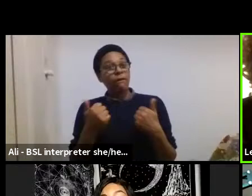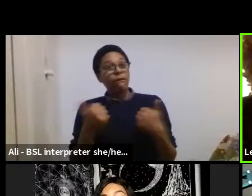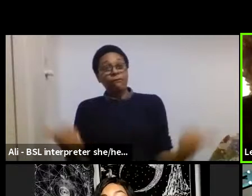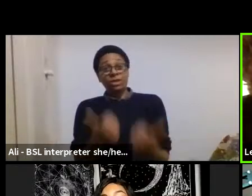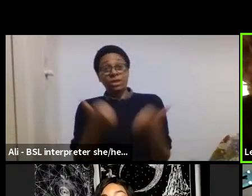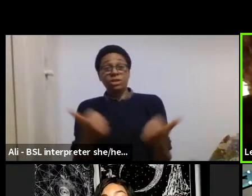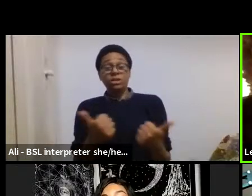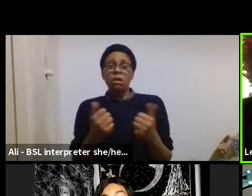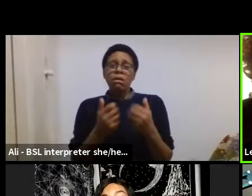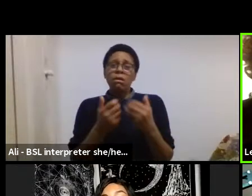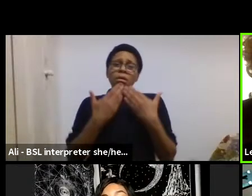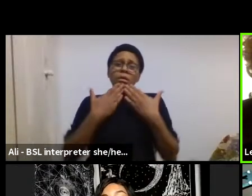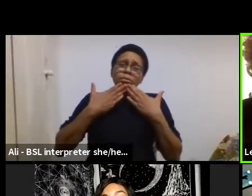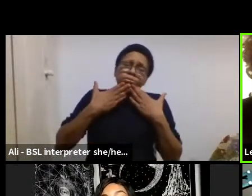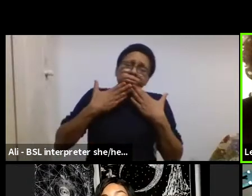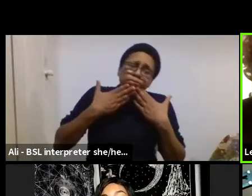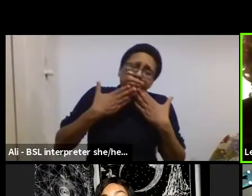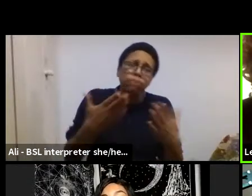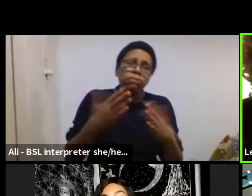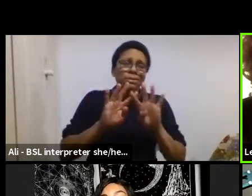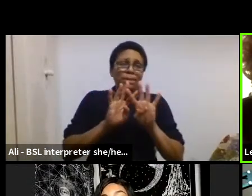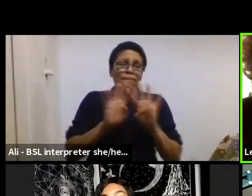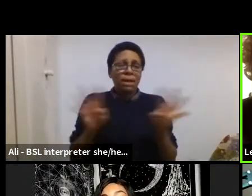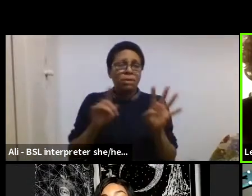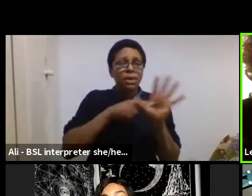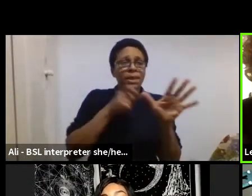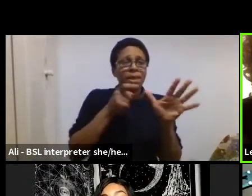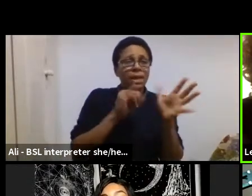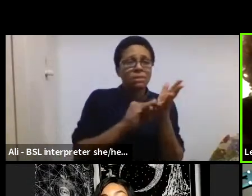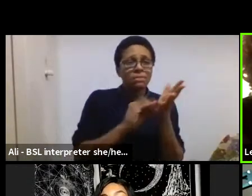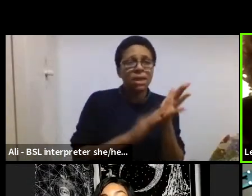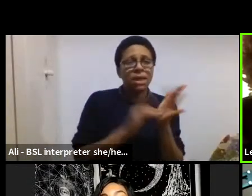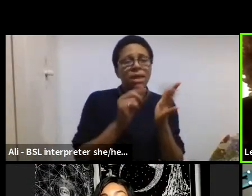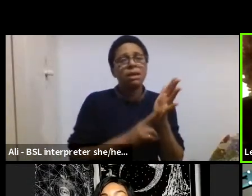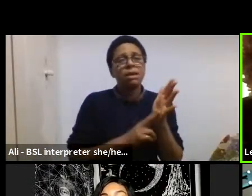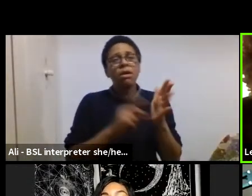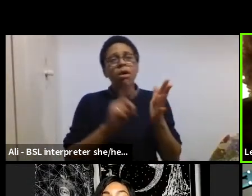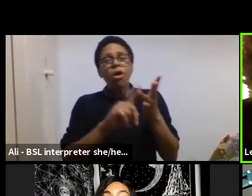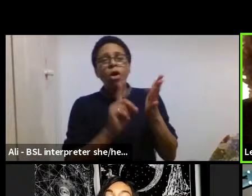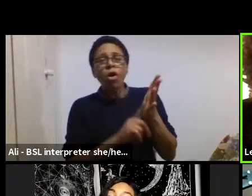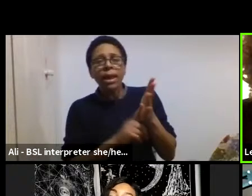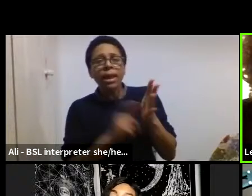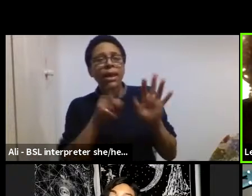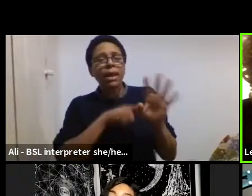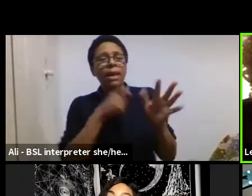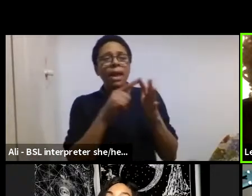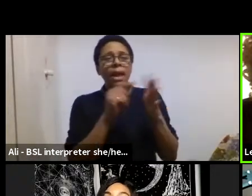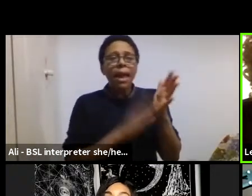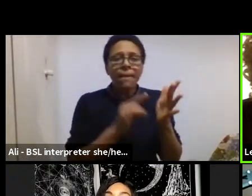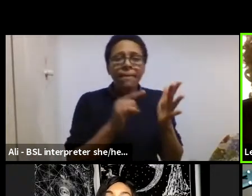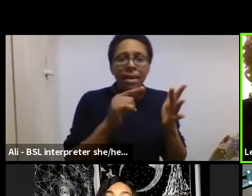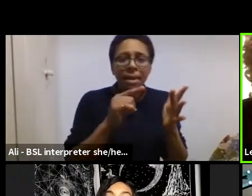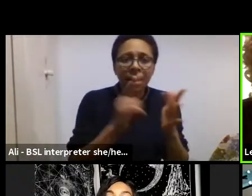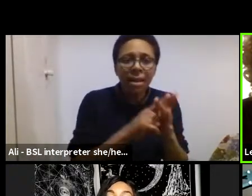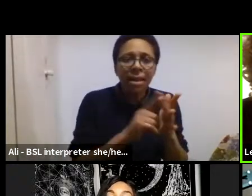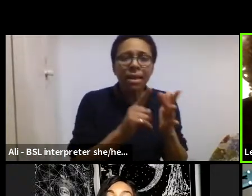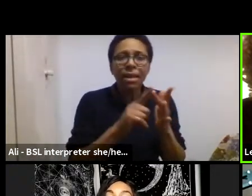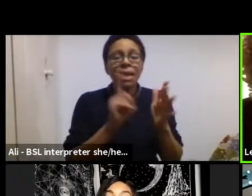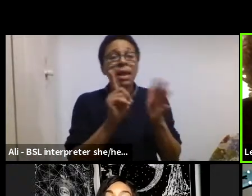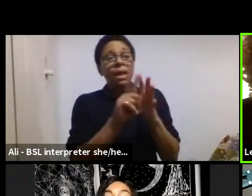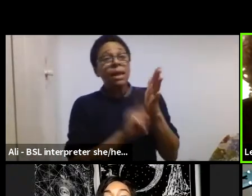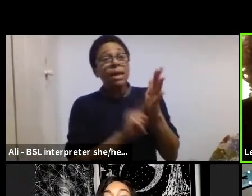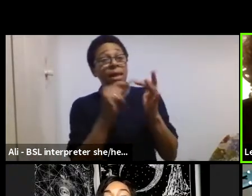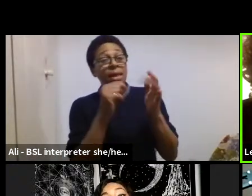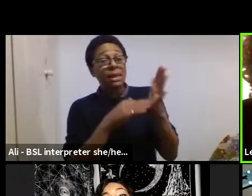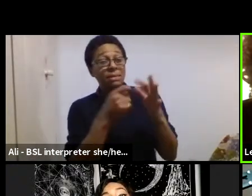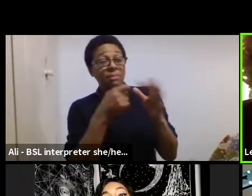thank you to all of our panel members. So Yasmin, Ollie, Elizabeth, Emmy, thank you so much for being here with us this evening and celebrating